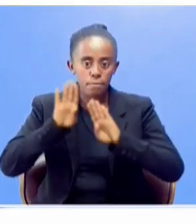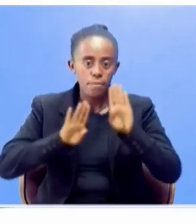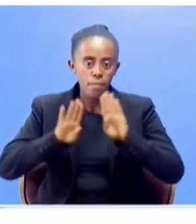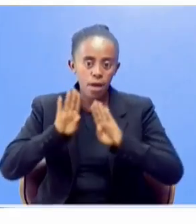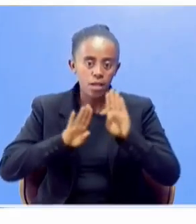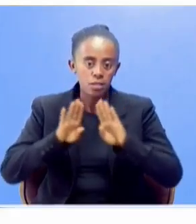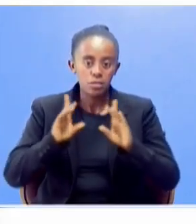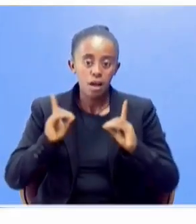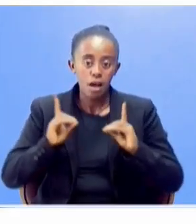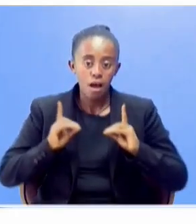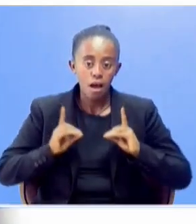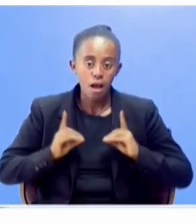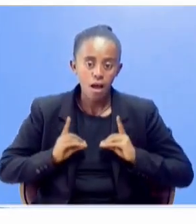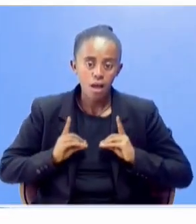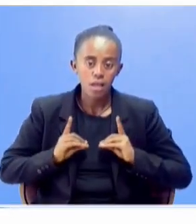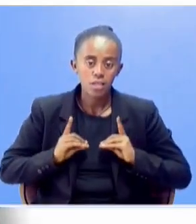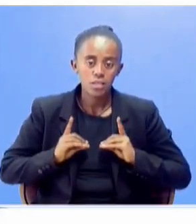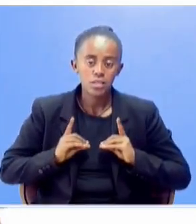had